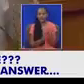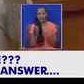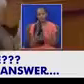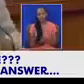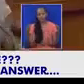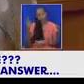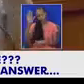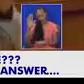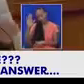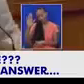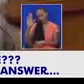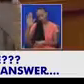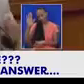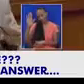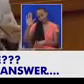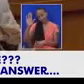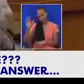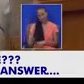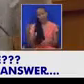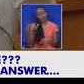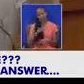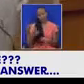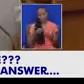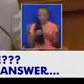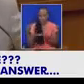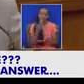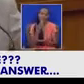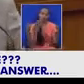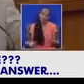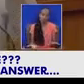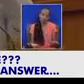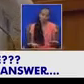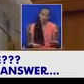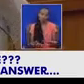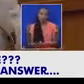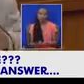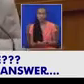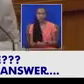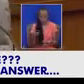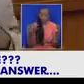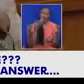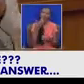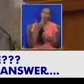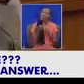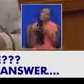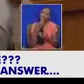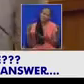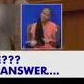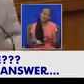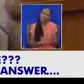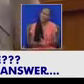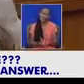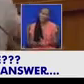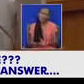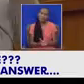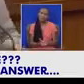Who are you going to give the land to? You take it from whom and to whom are you going to give it? Who